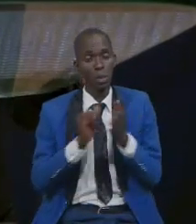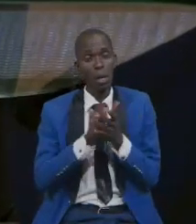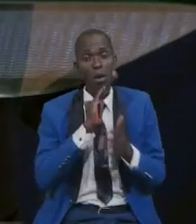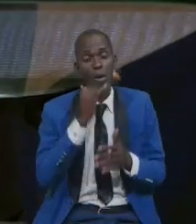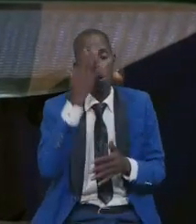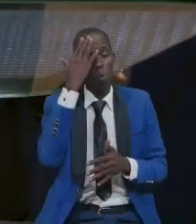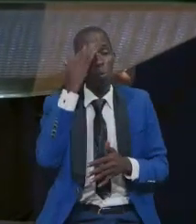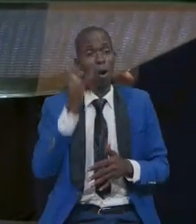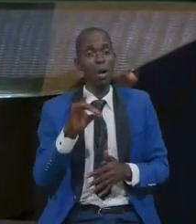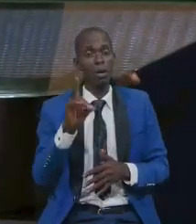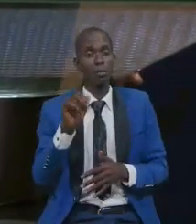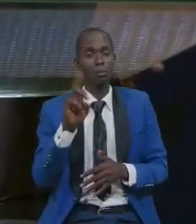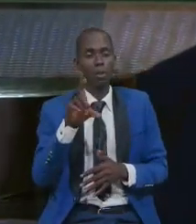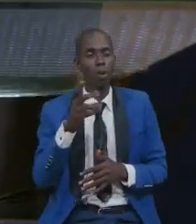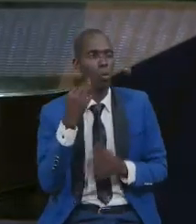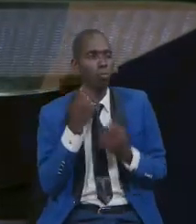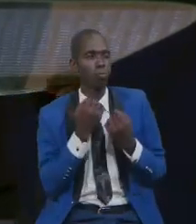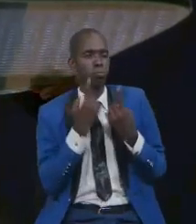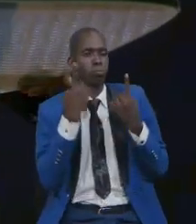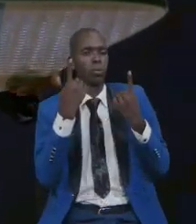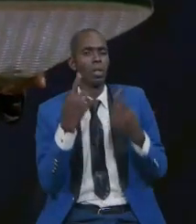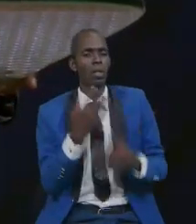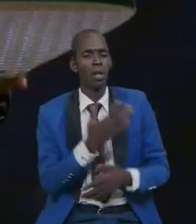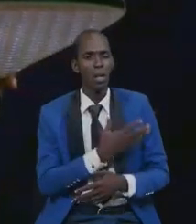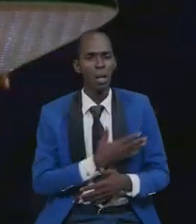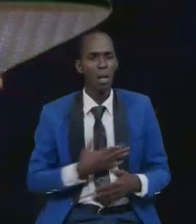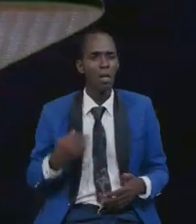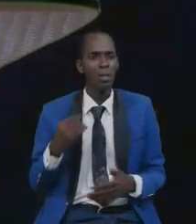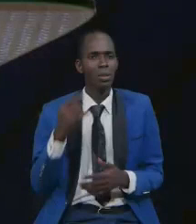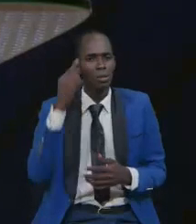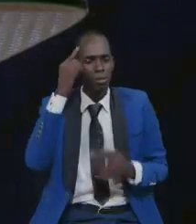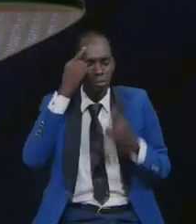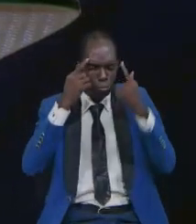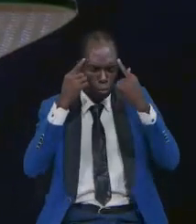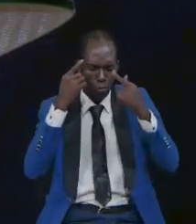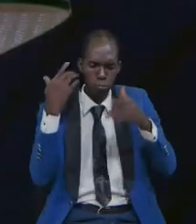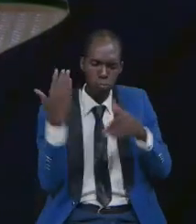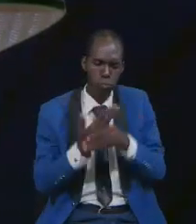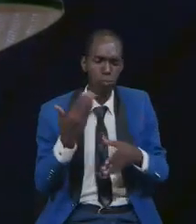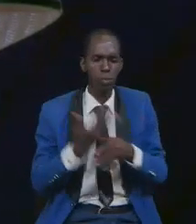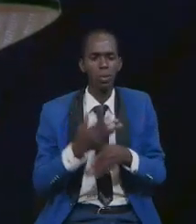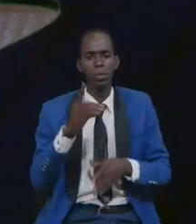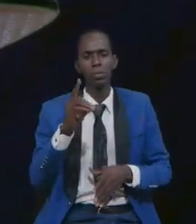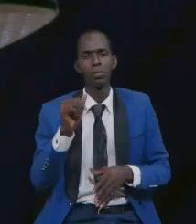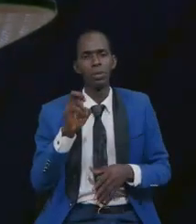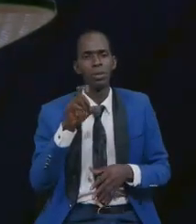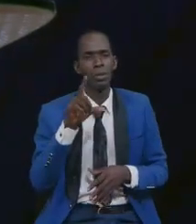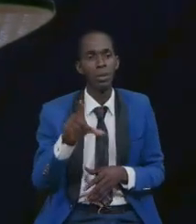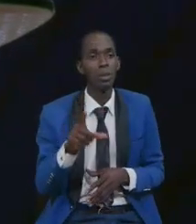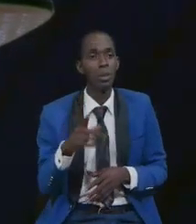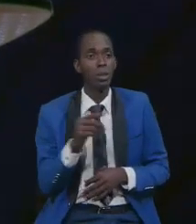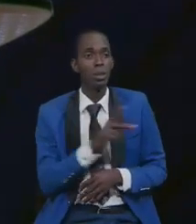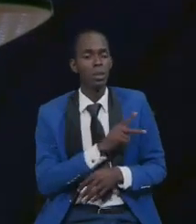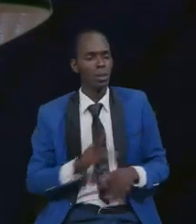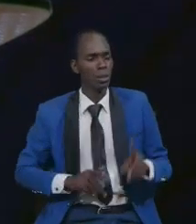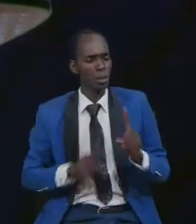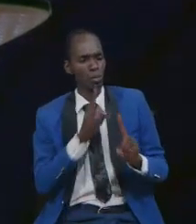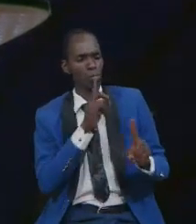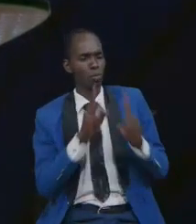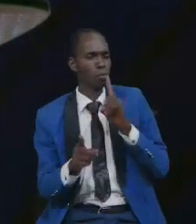for 1 hour, and his thoughts troubled him. The king spake and